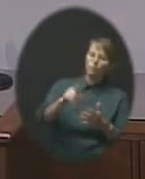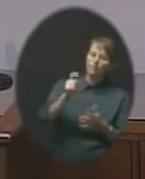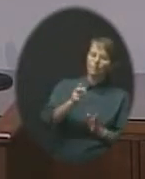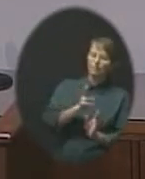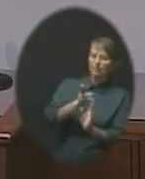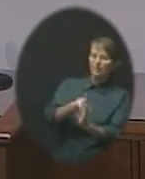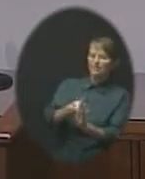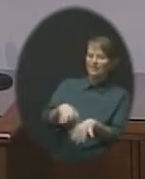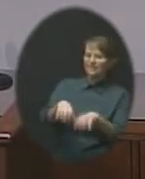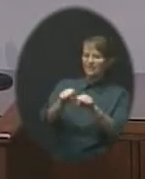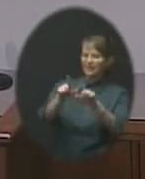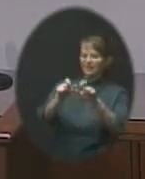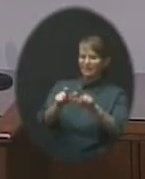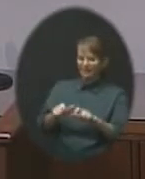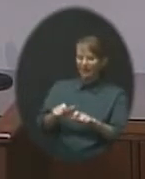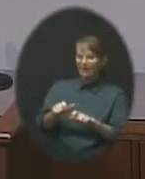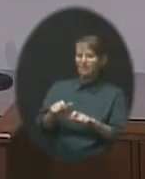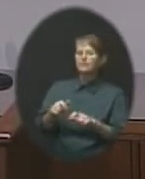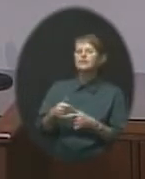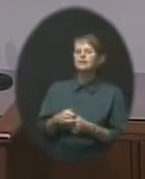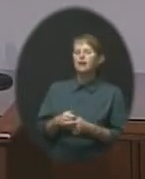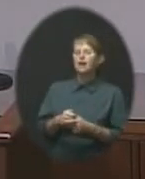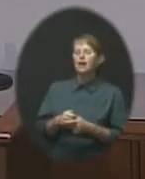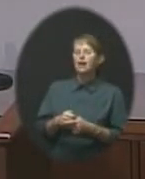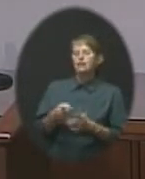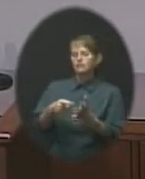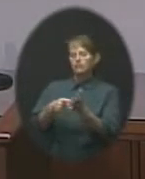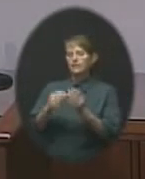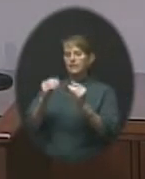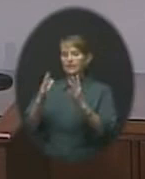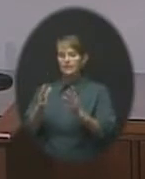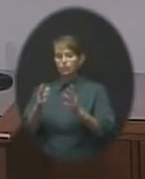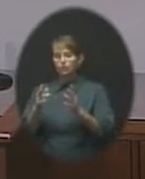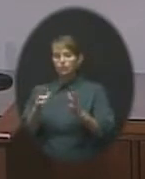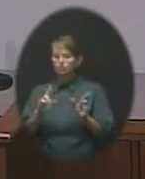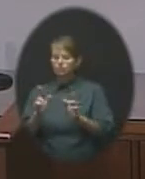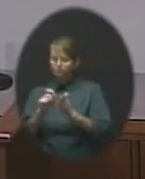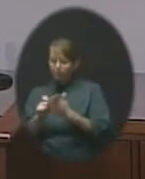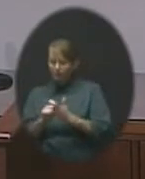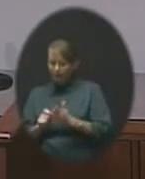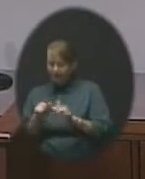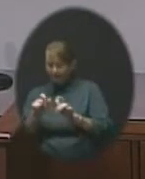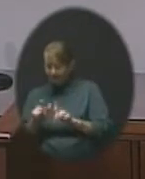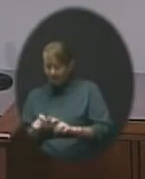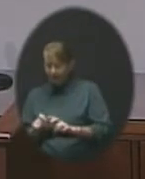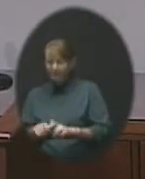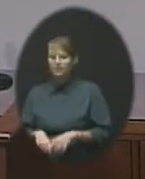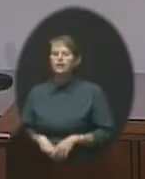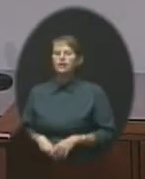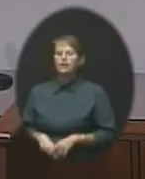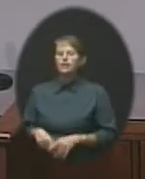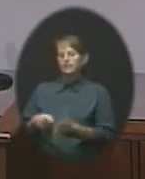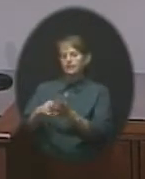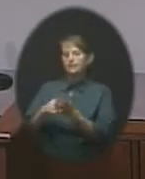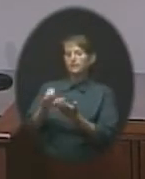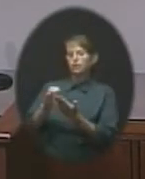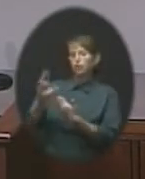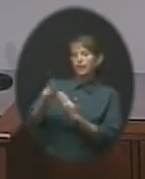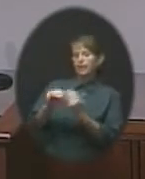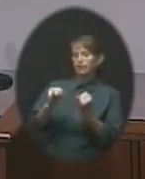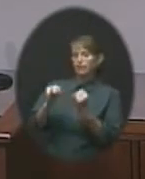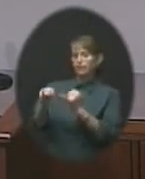those exams or assessments. It certainly takes teachers to prepare them. It takes curriculum individuals to make sure we're doing